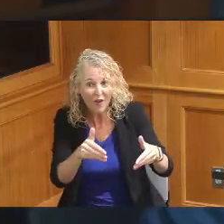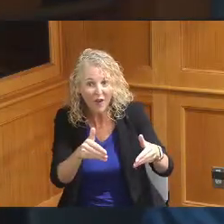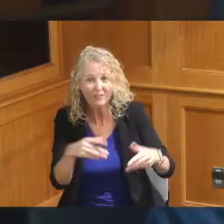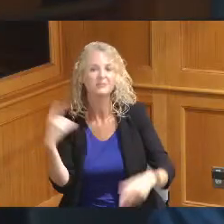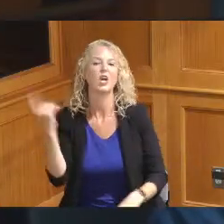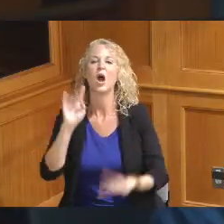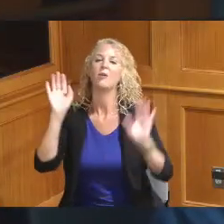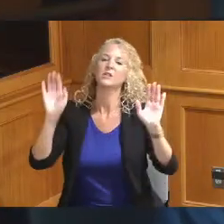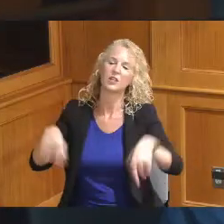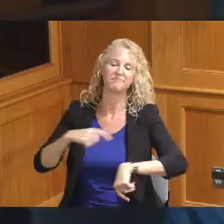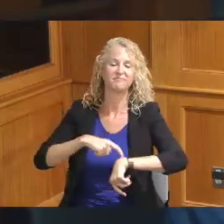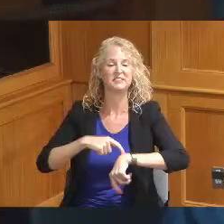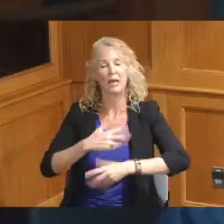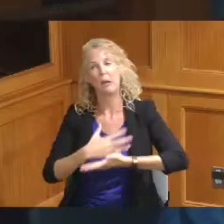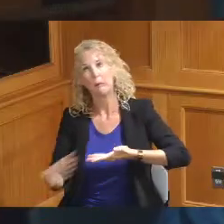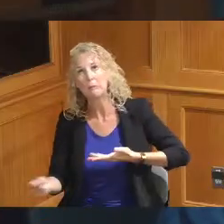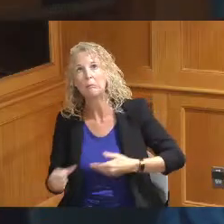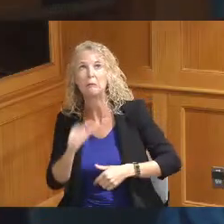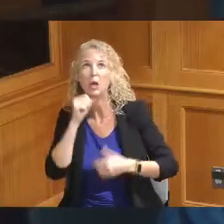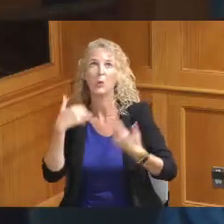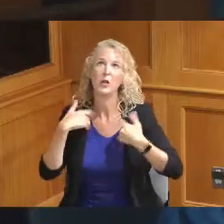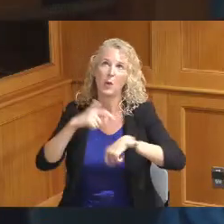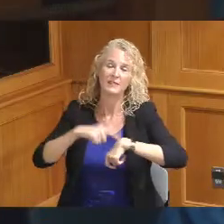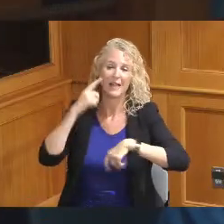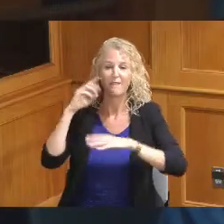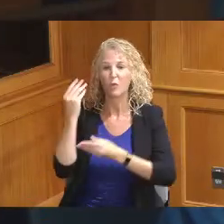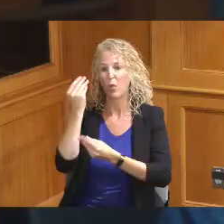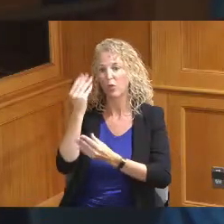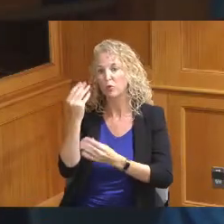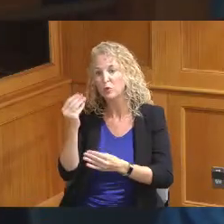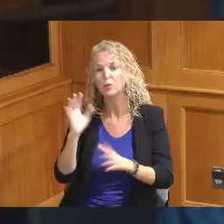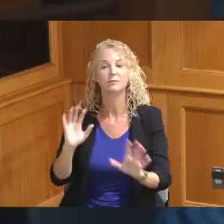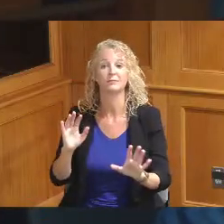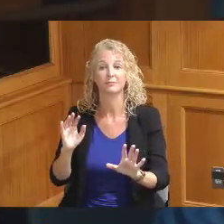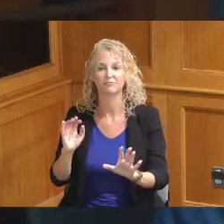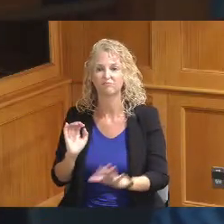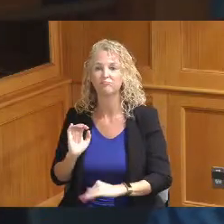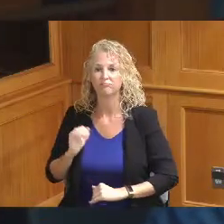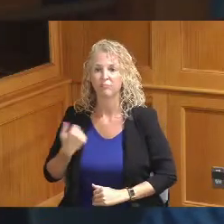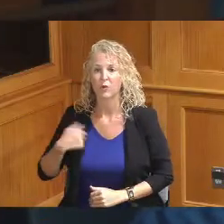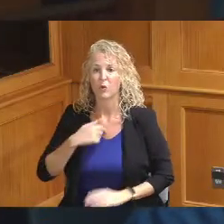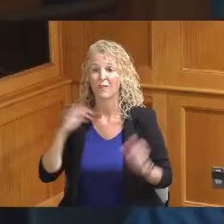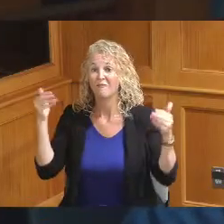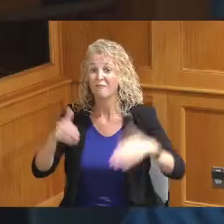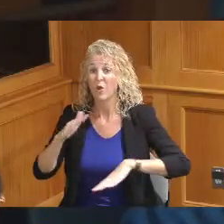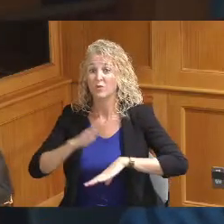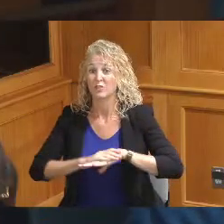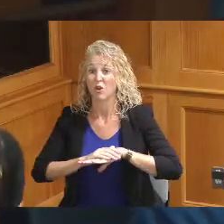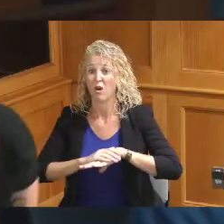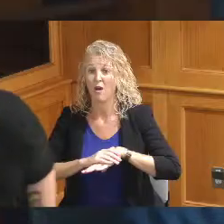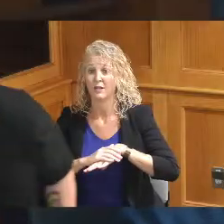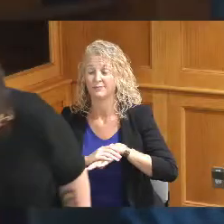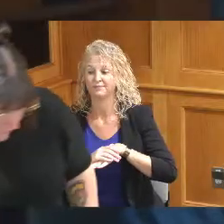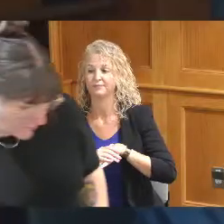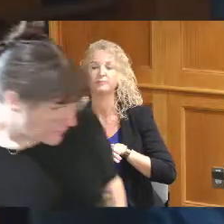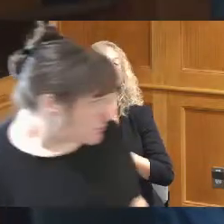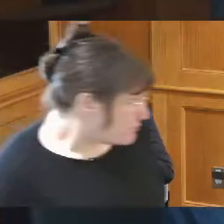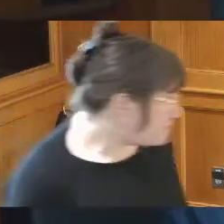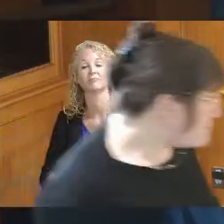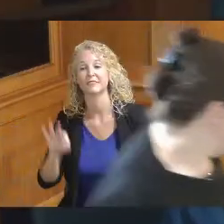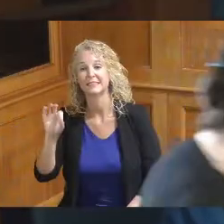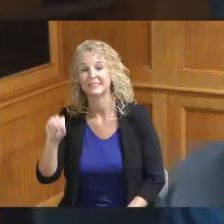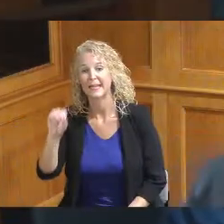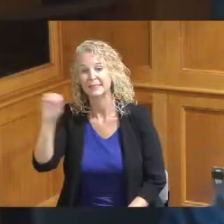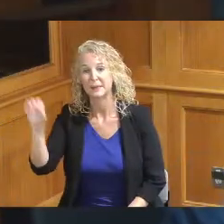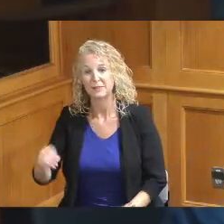have time, we ran out of time, we don't have space. My thing is let's focus on the 90+% of young people